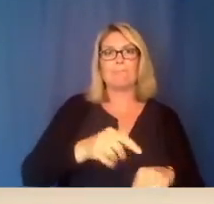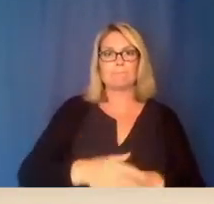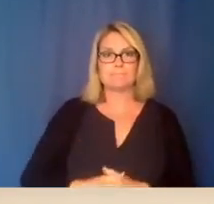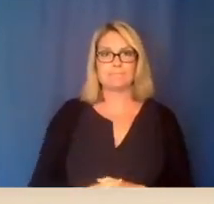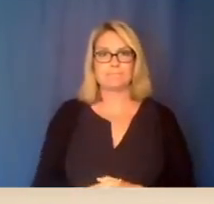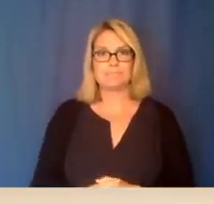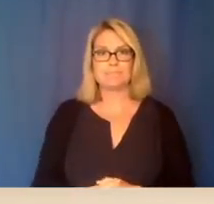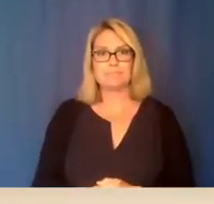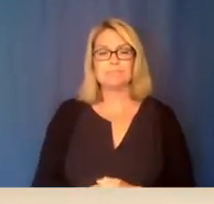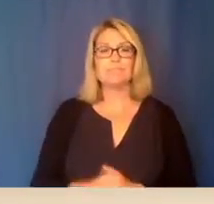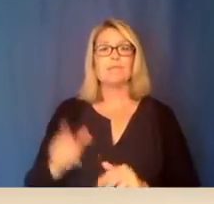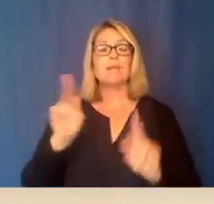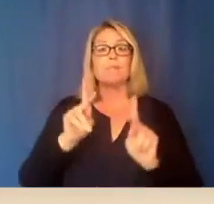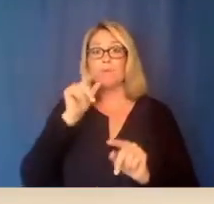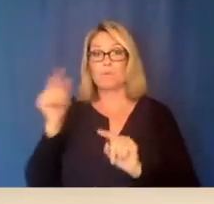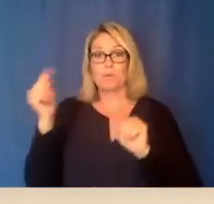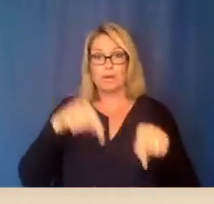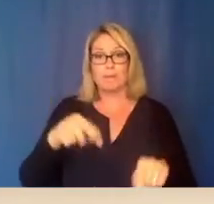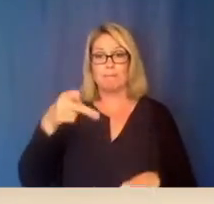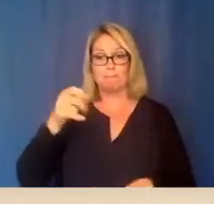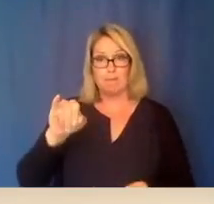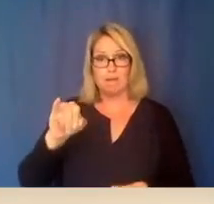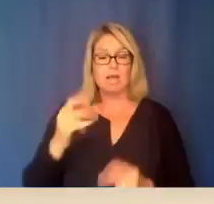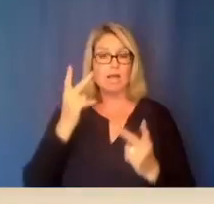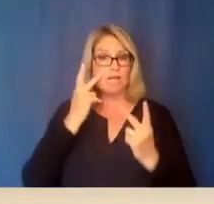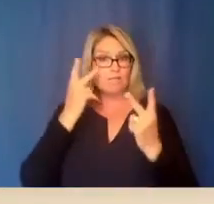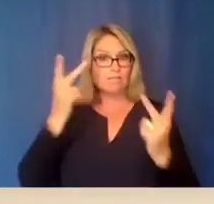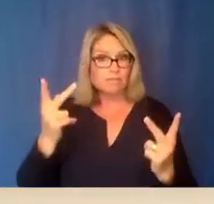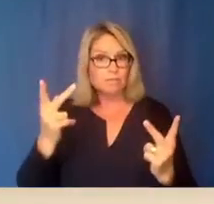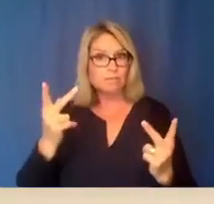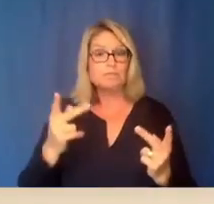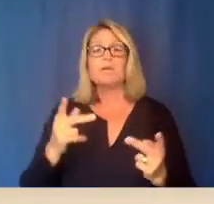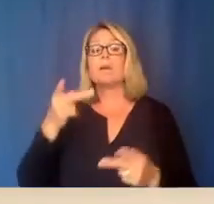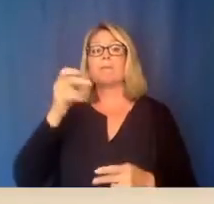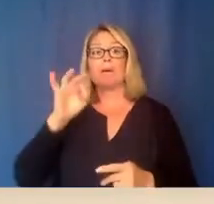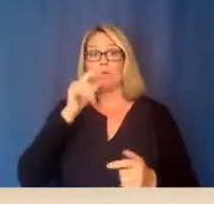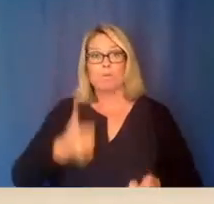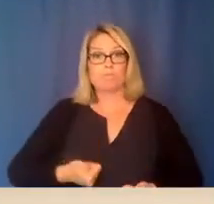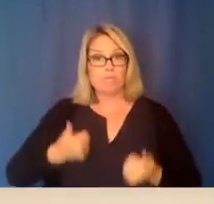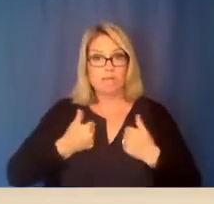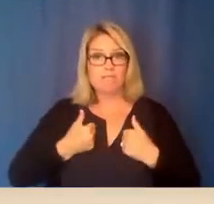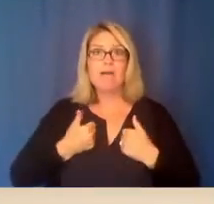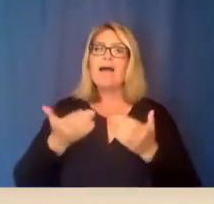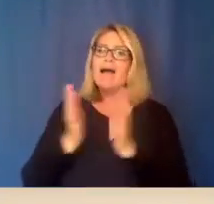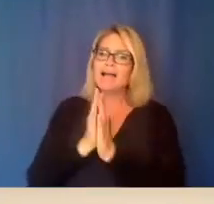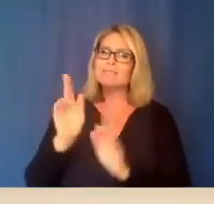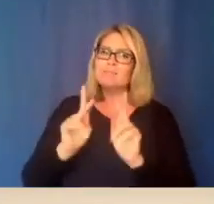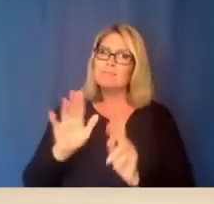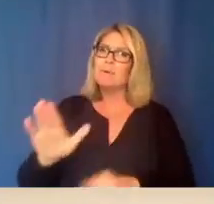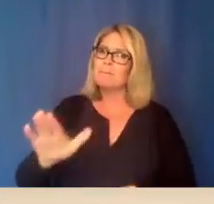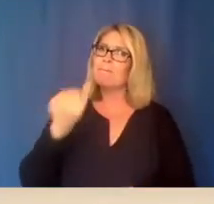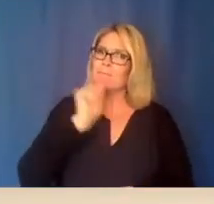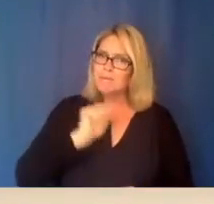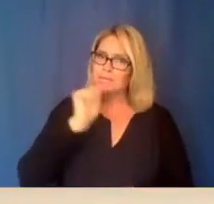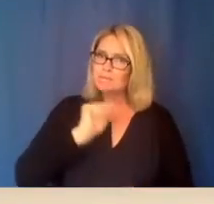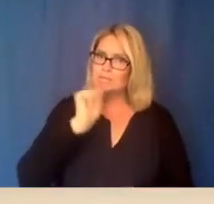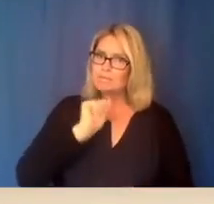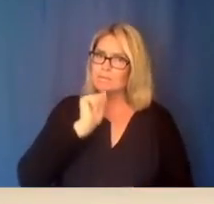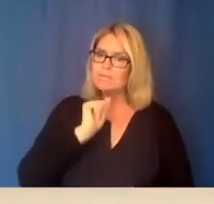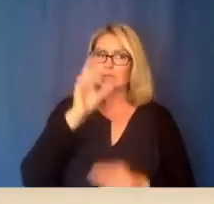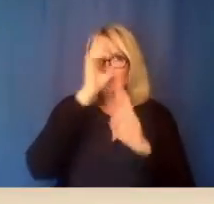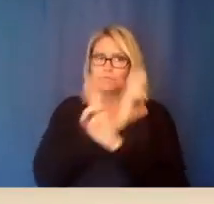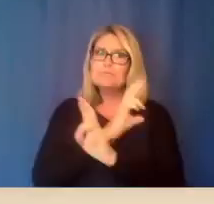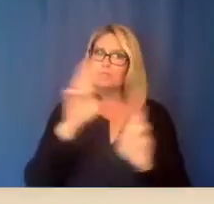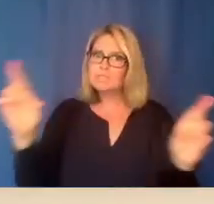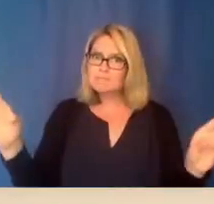Individuals who are entering PEI, visitors and PEI residents, are asked to be patient at the points of entry and to please be respectful in